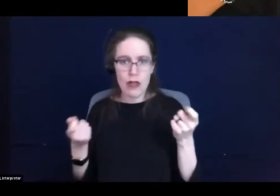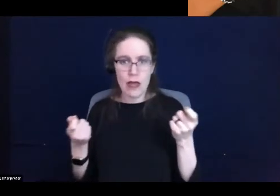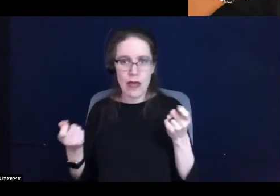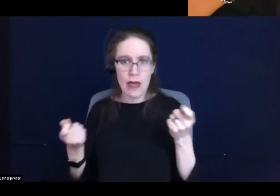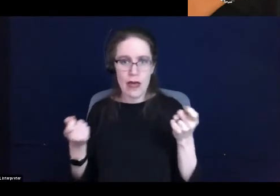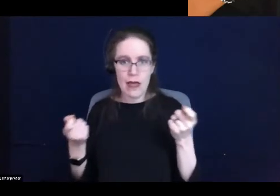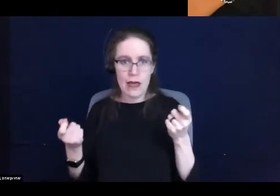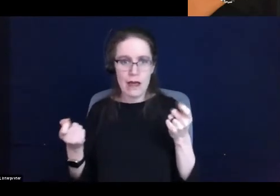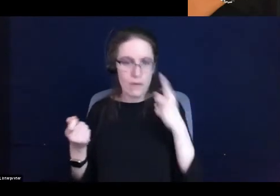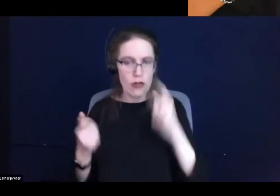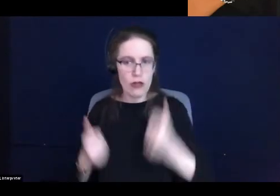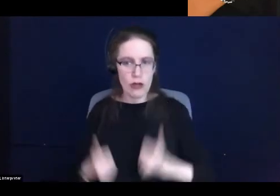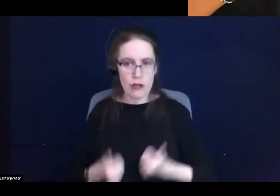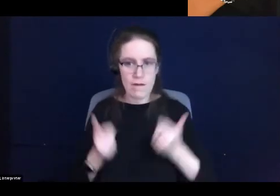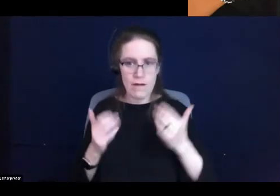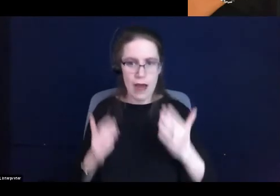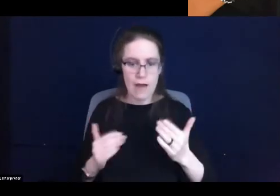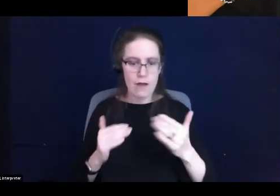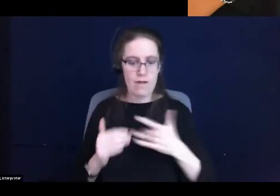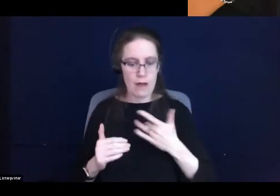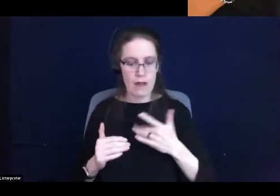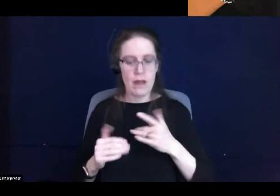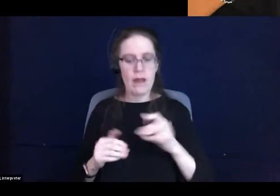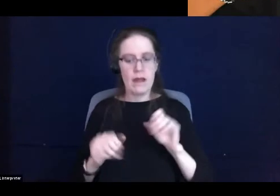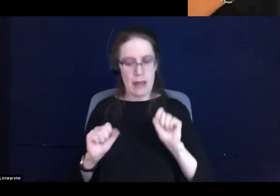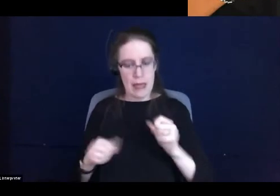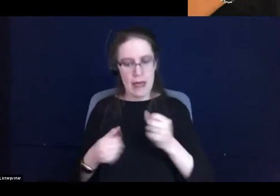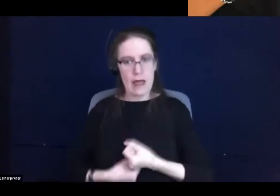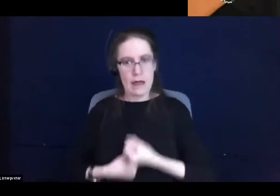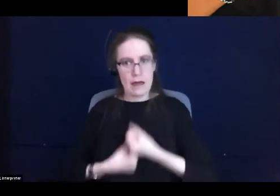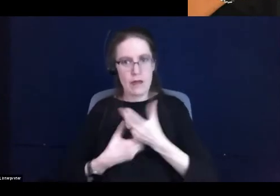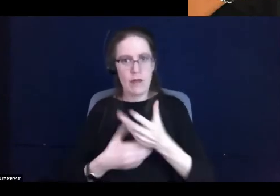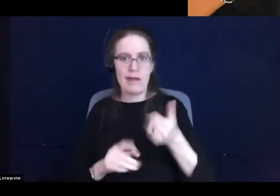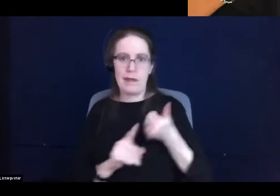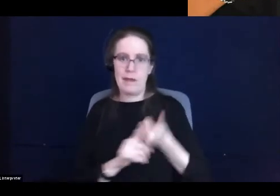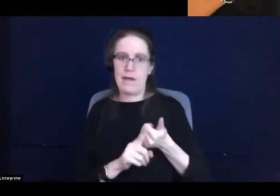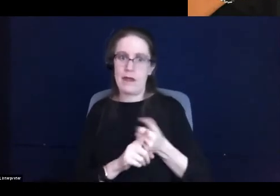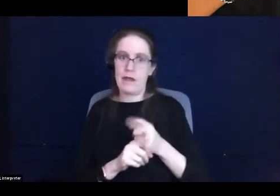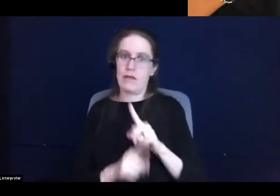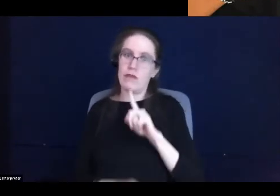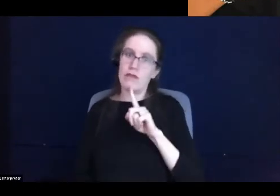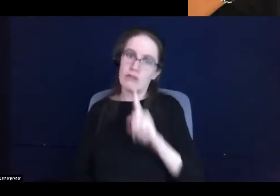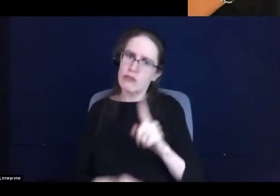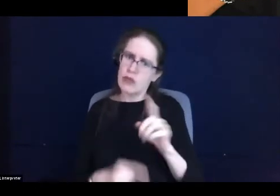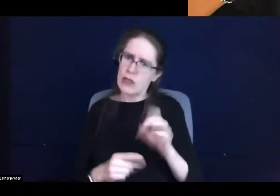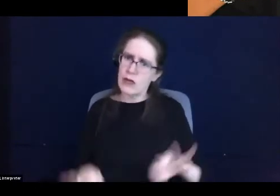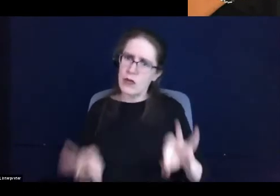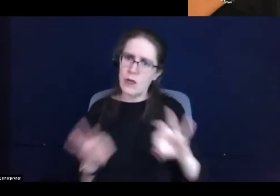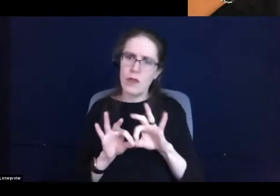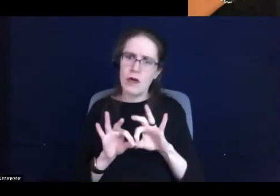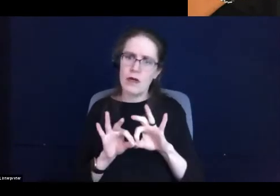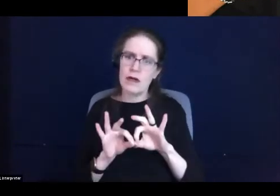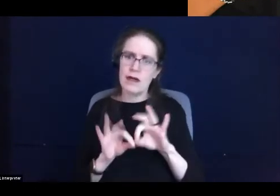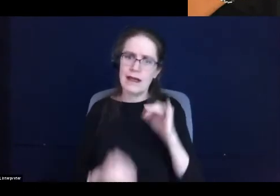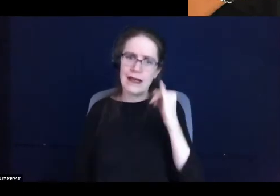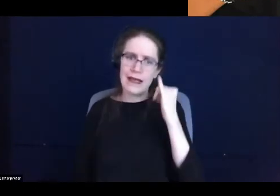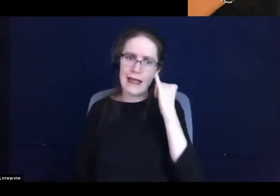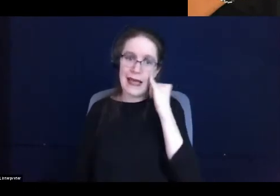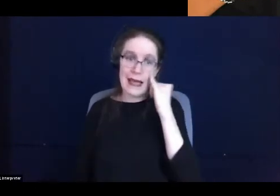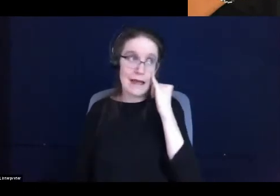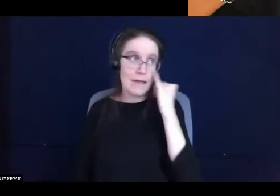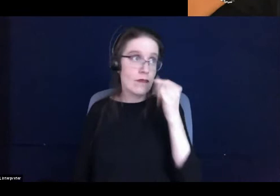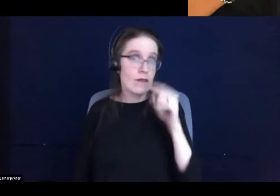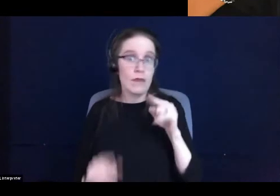able to express themselves. And this is especially important if they are being forensic